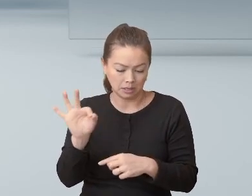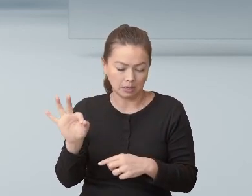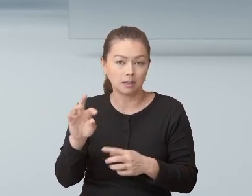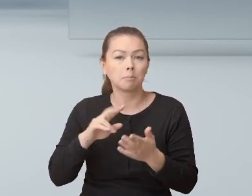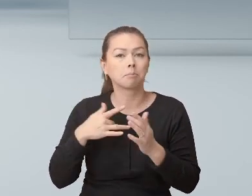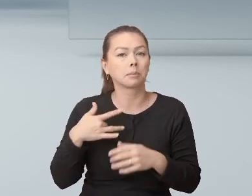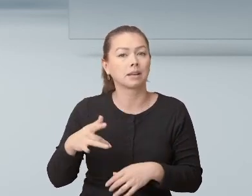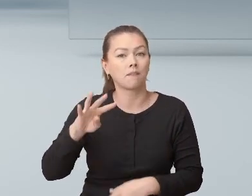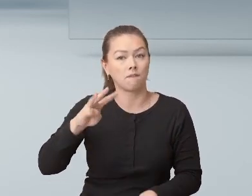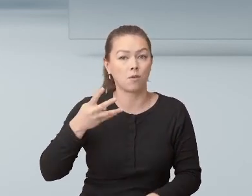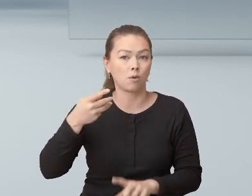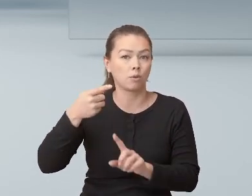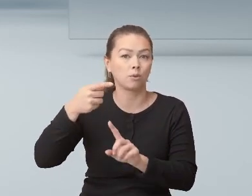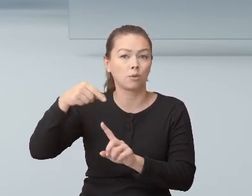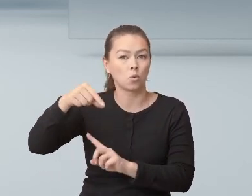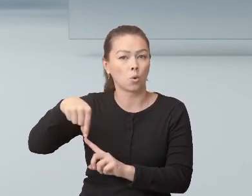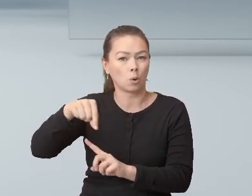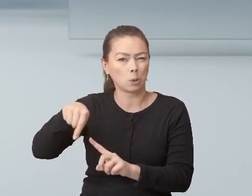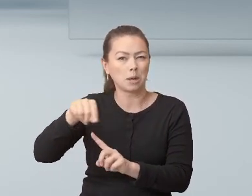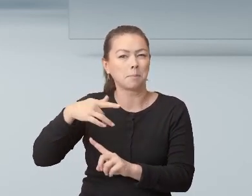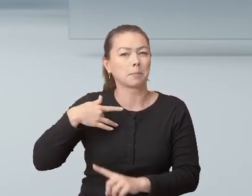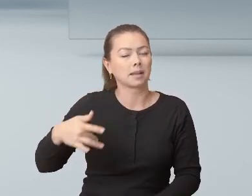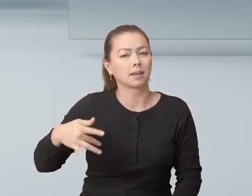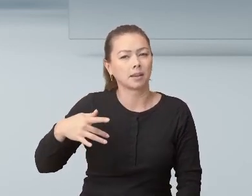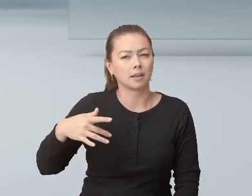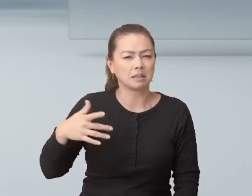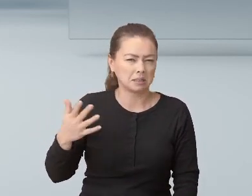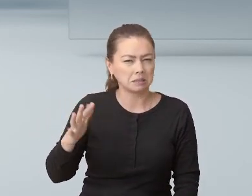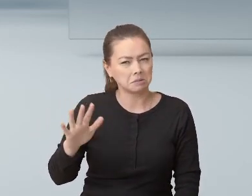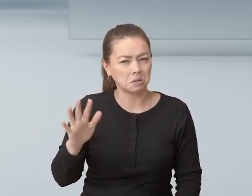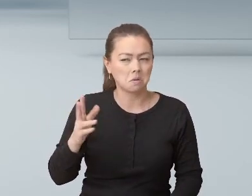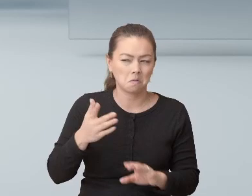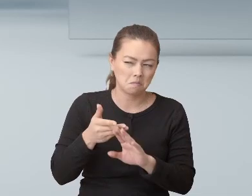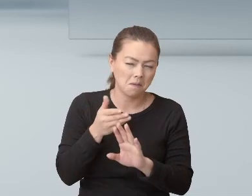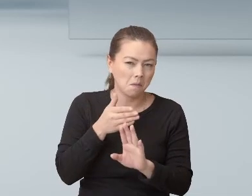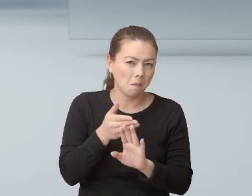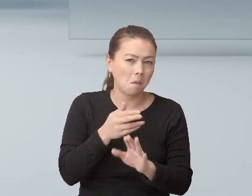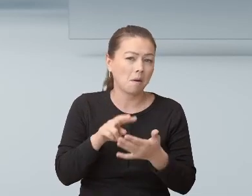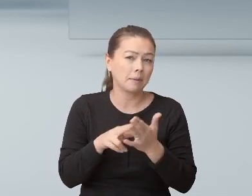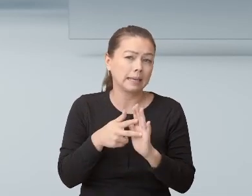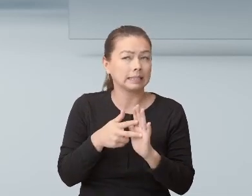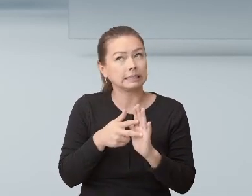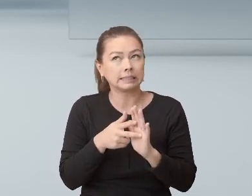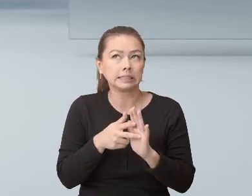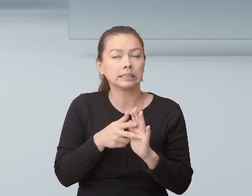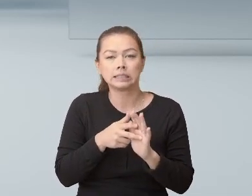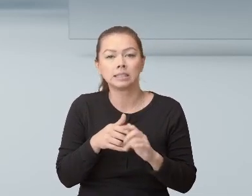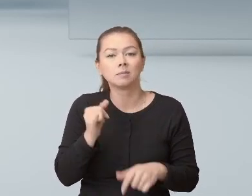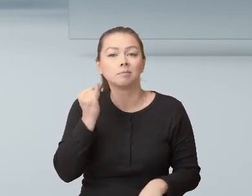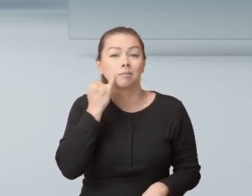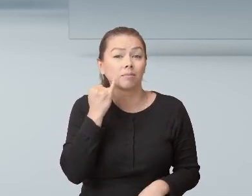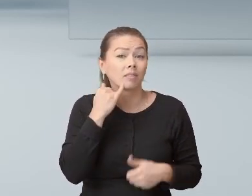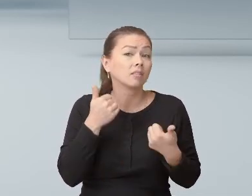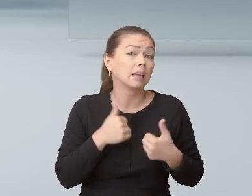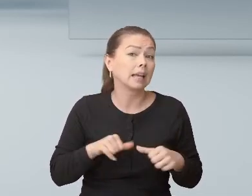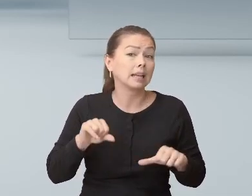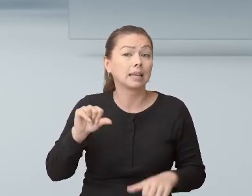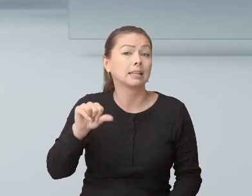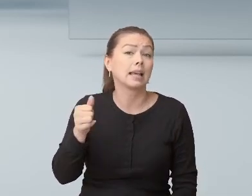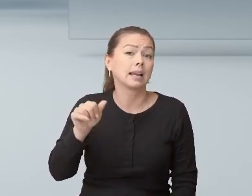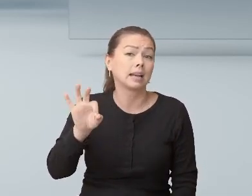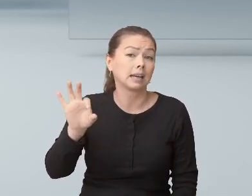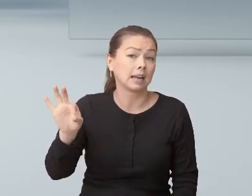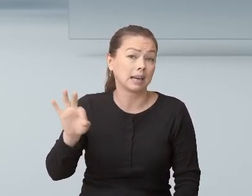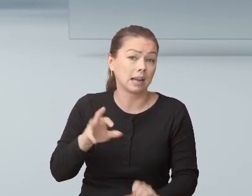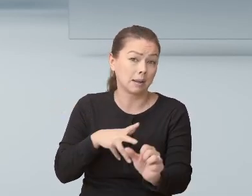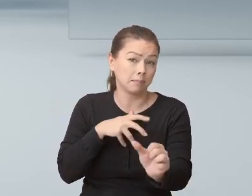right before the fourth quarter. So probably won't get, if there are already 1099 updates that need to be issued for tax purposes, they probably